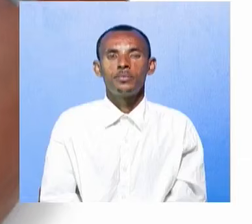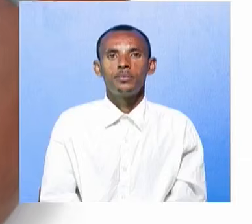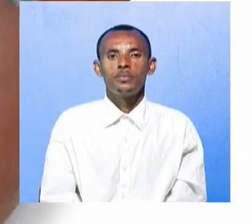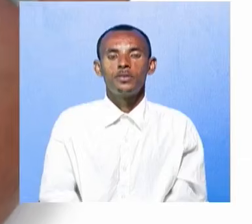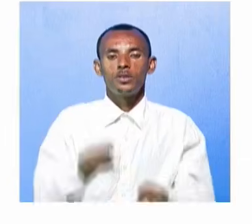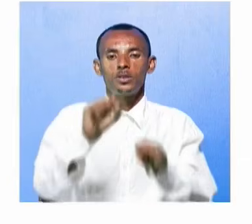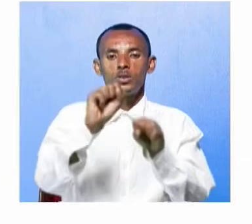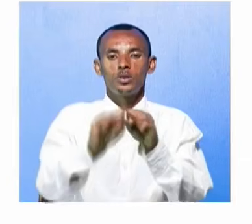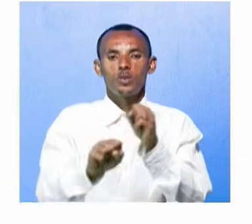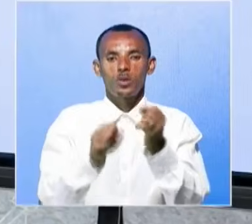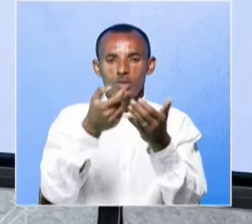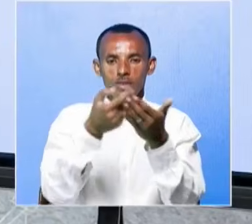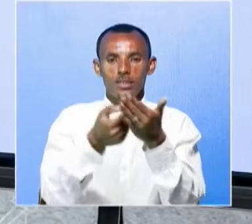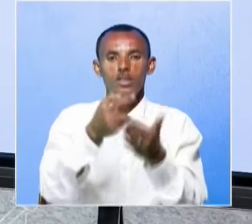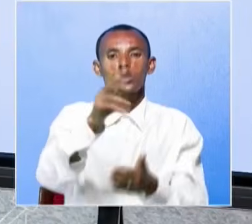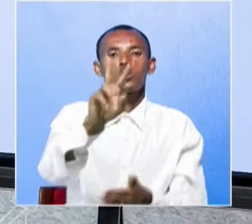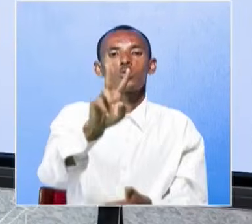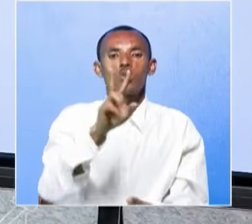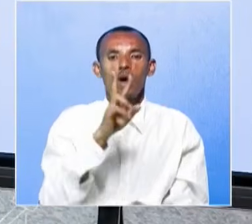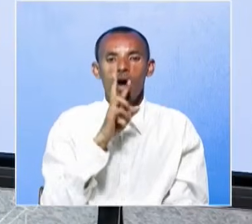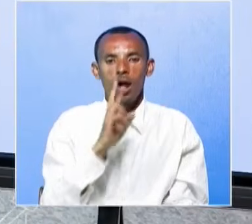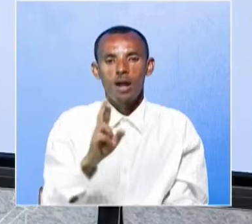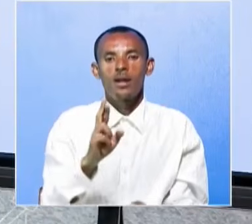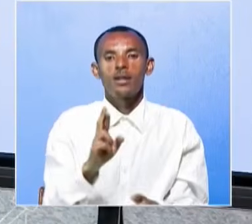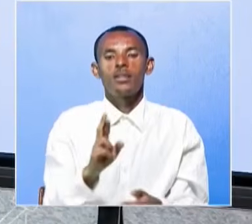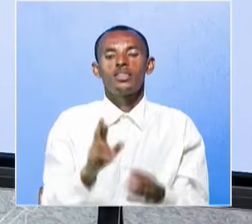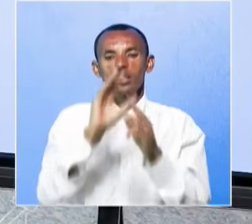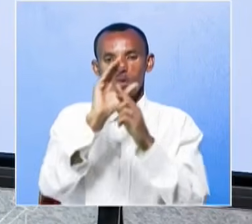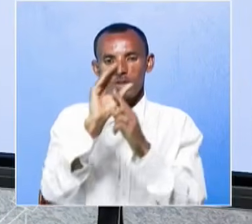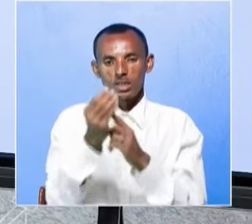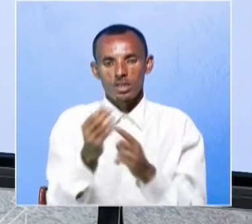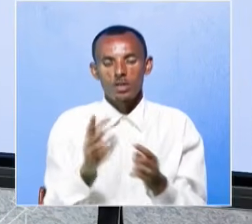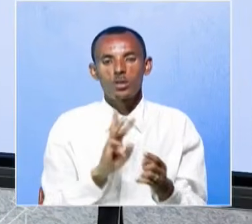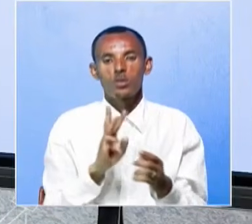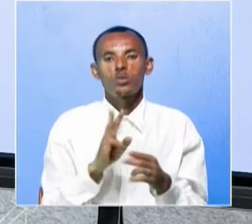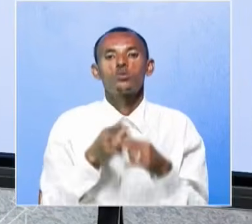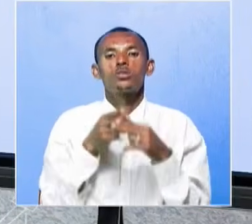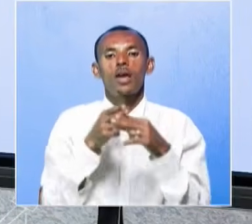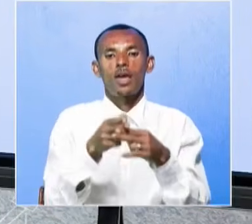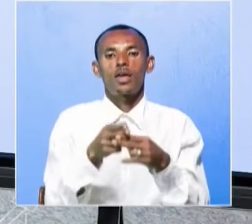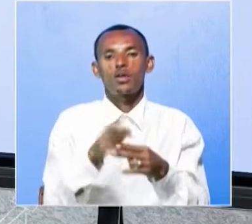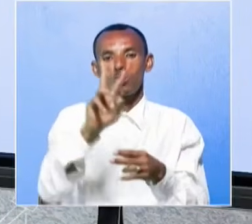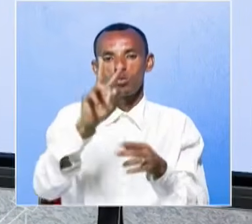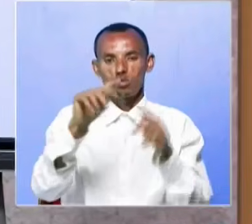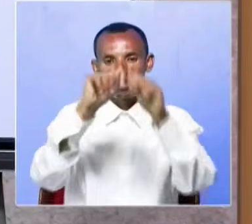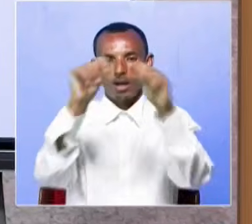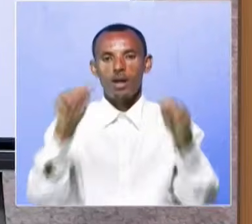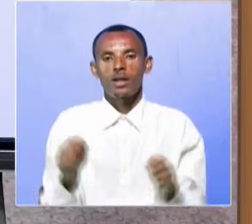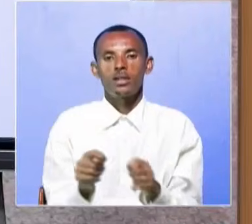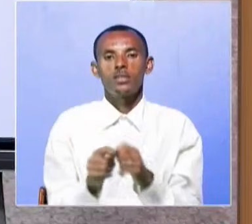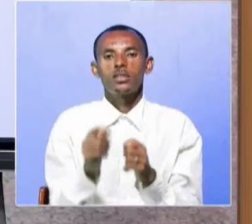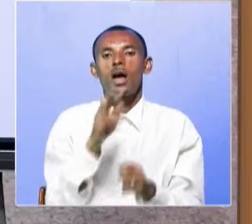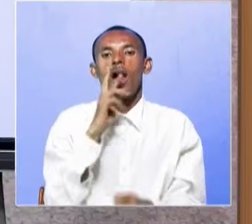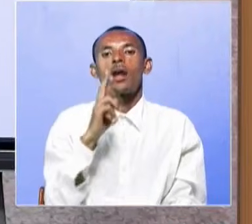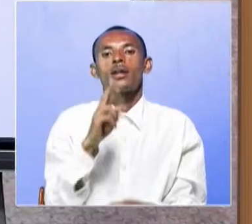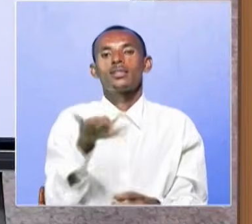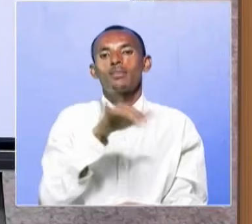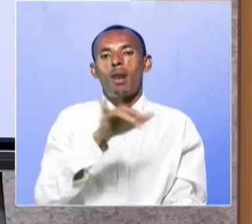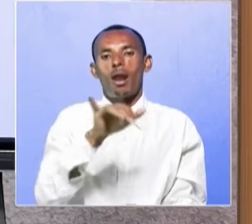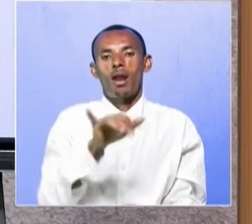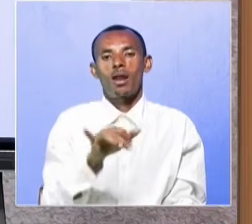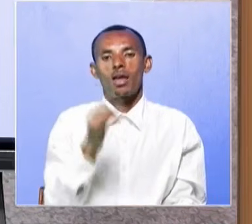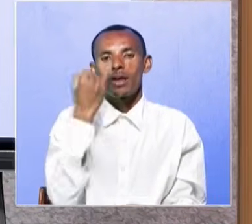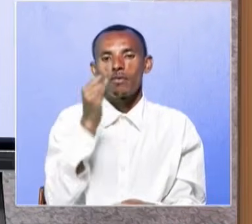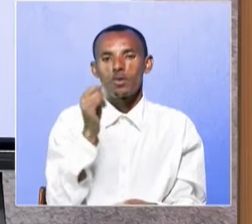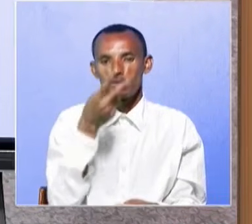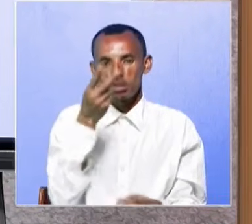So these two are the condition to say that two triangles are similar. Okay, if you